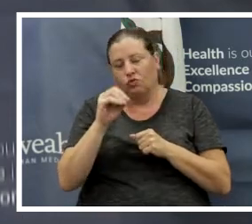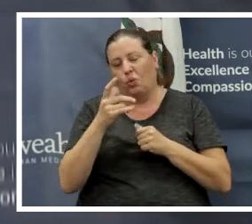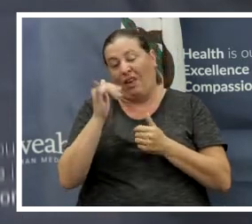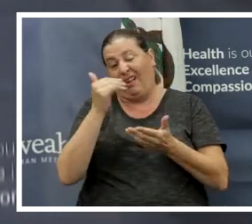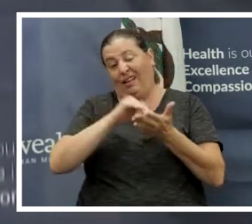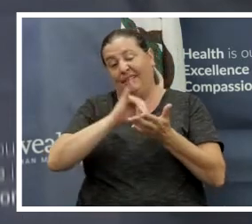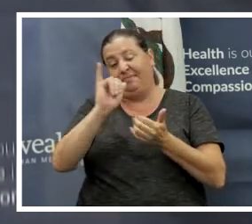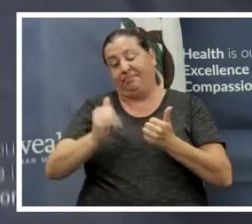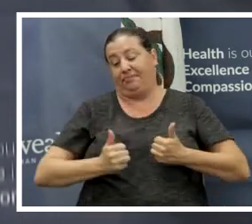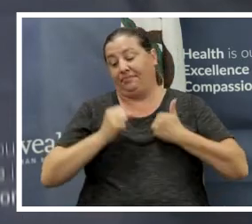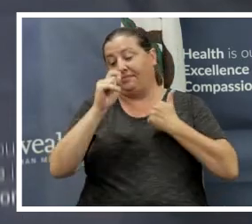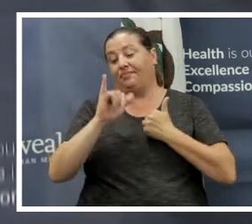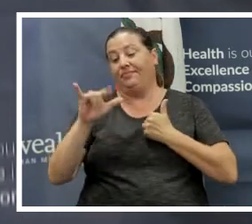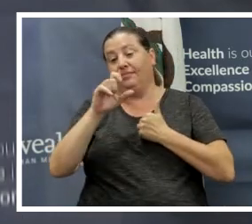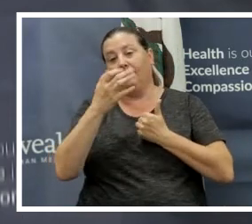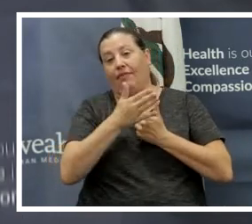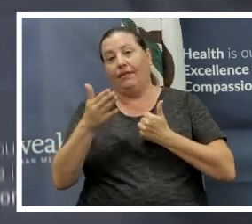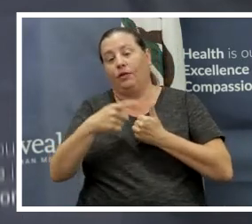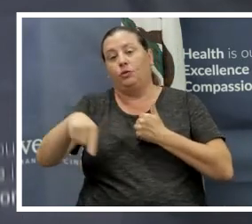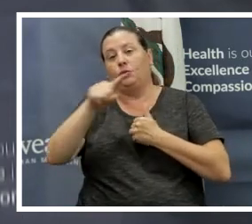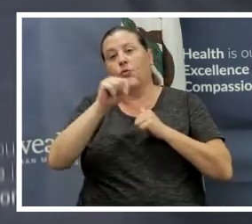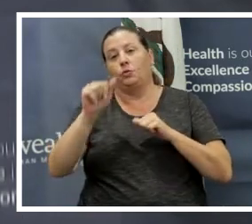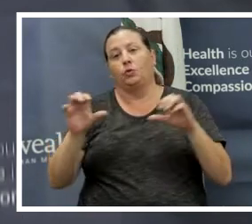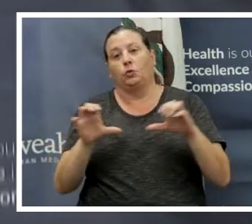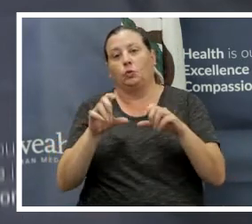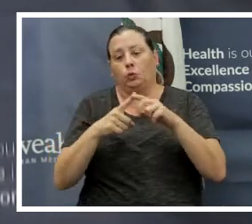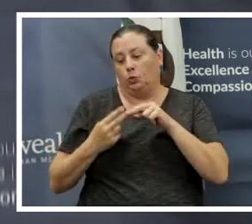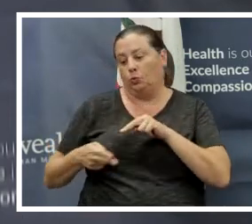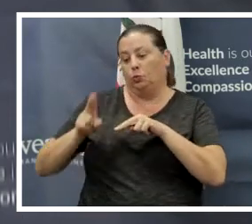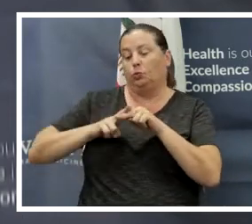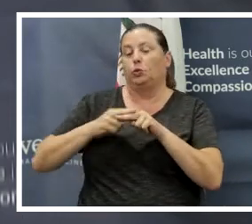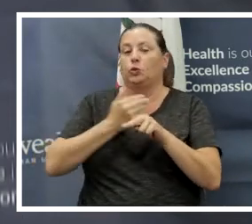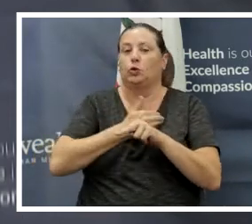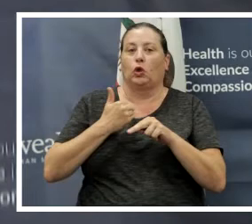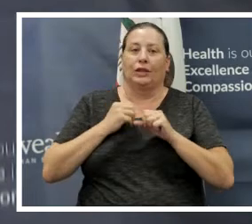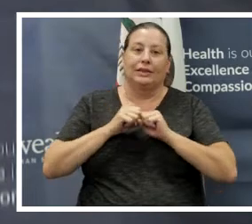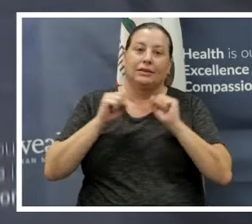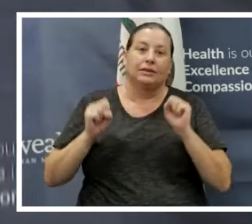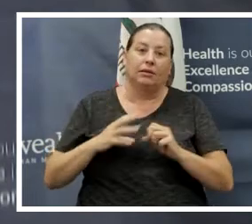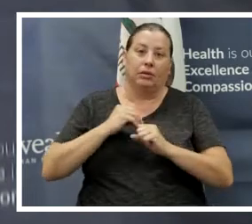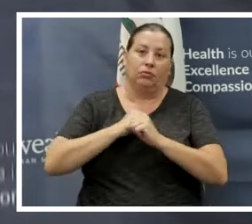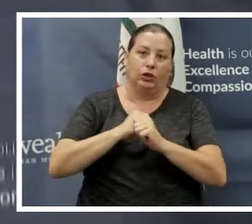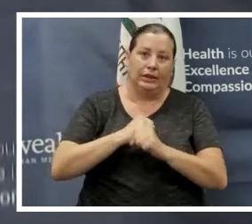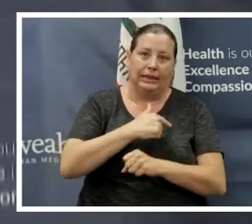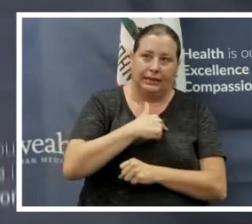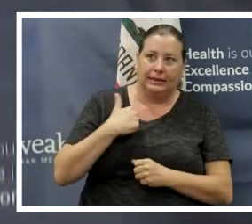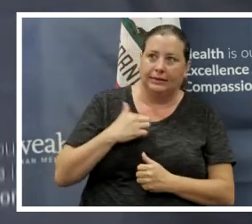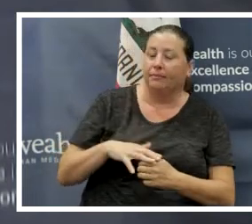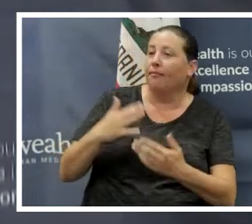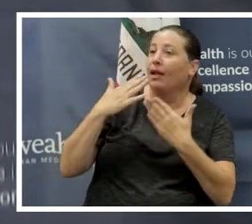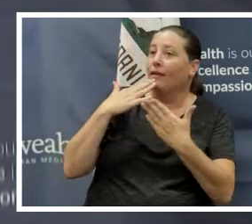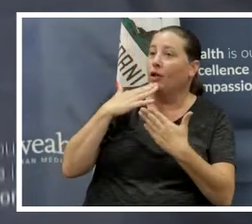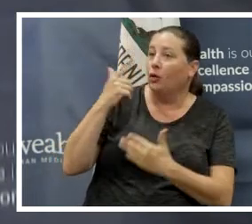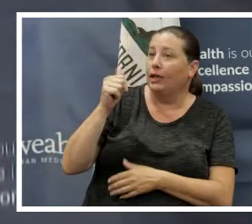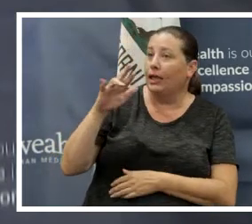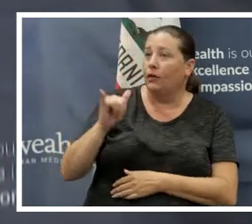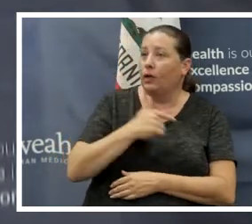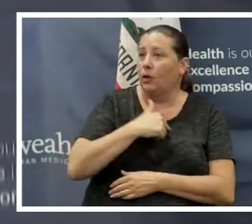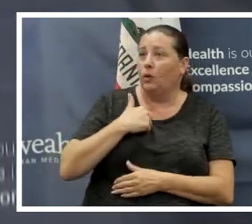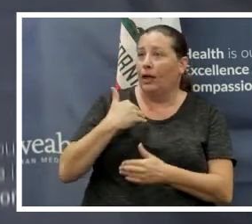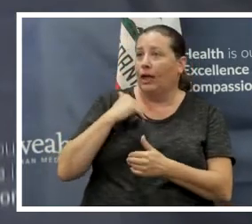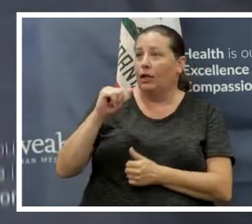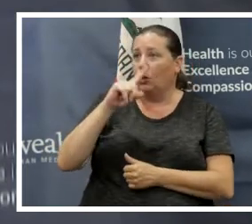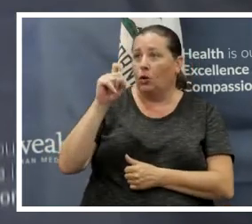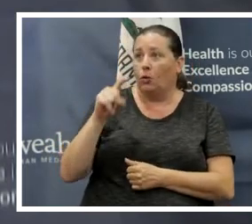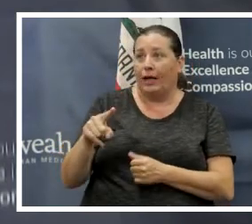to boost our immune system and protect us against this virus. Okay, thank you, Gary. So we have a question that's come